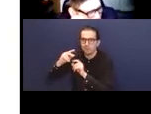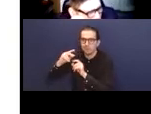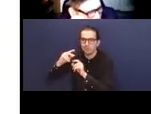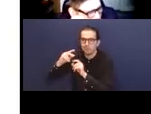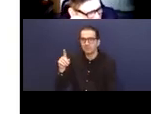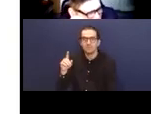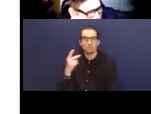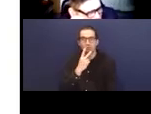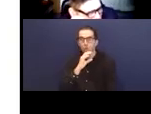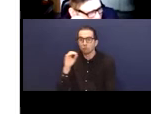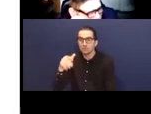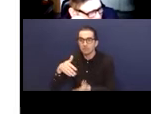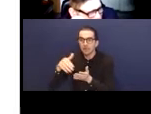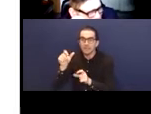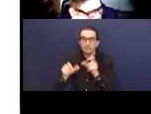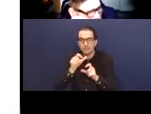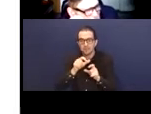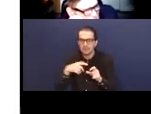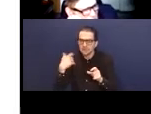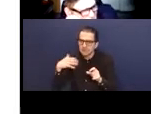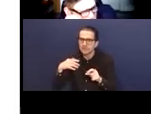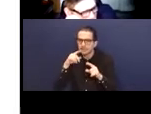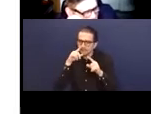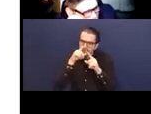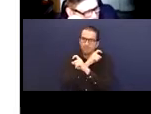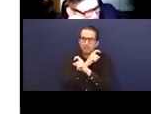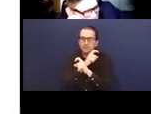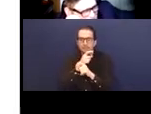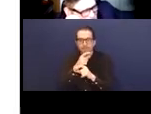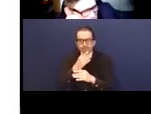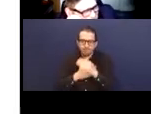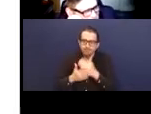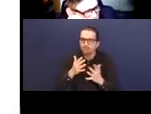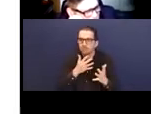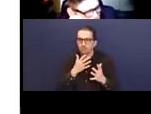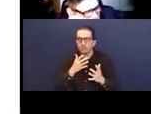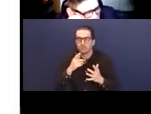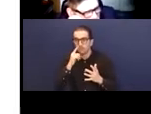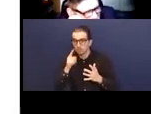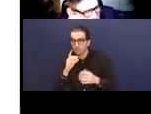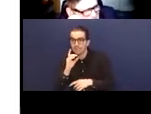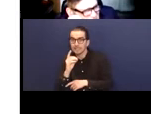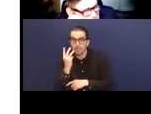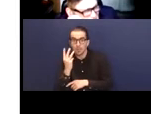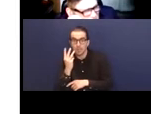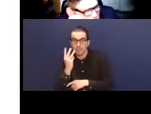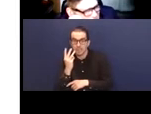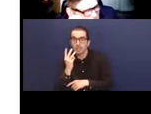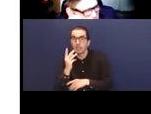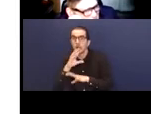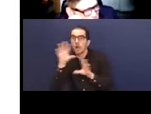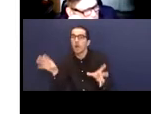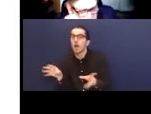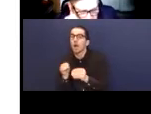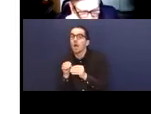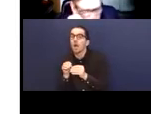be how you would get to your 200 million. And remember also that if we take the D1 into that, it is likely that it's going to